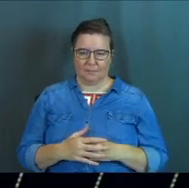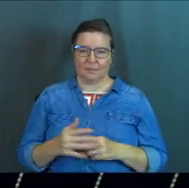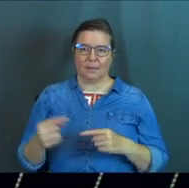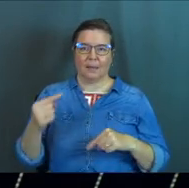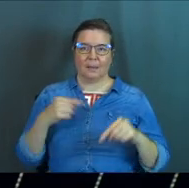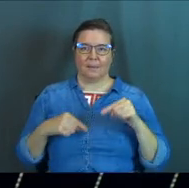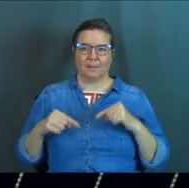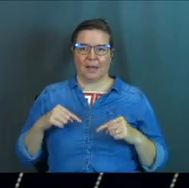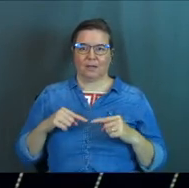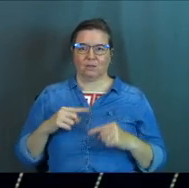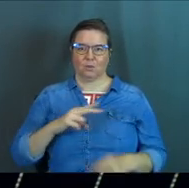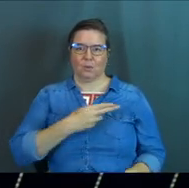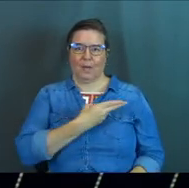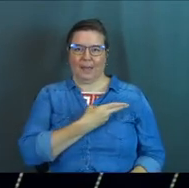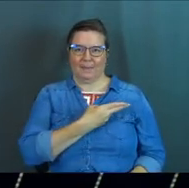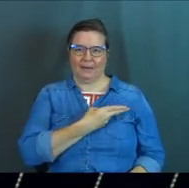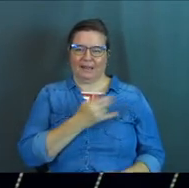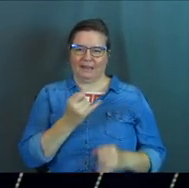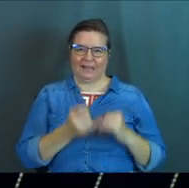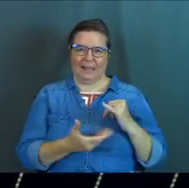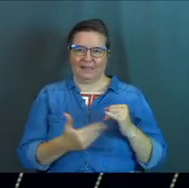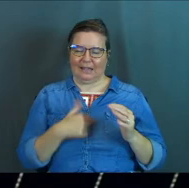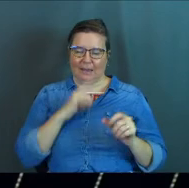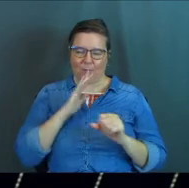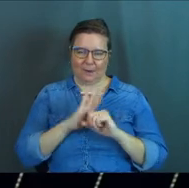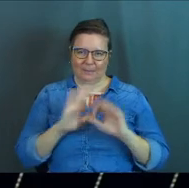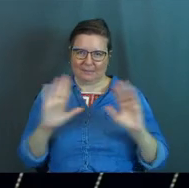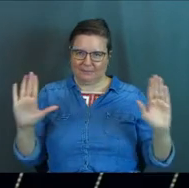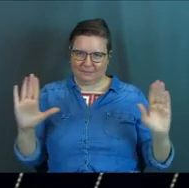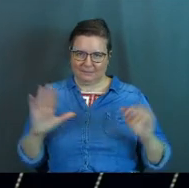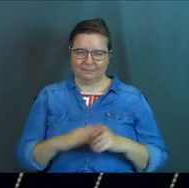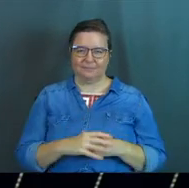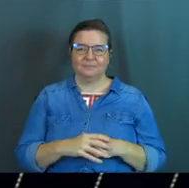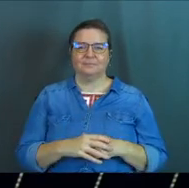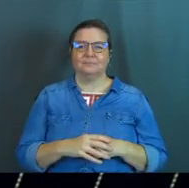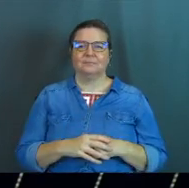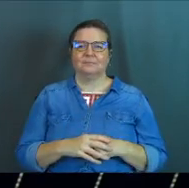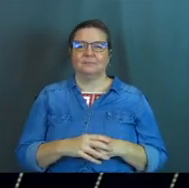Back to Haman. And this is the last thing, I promise.